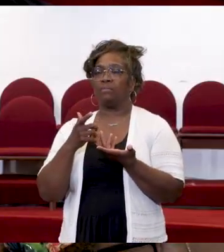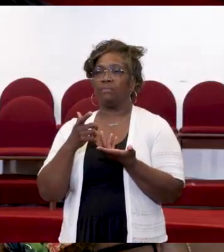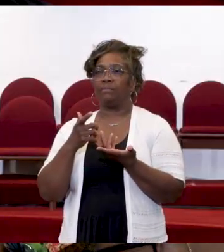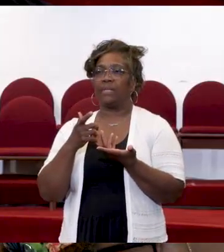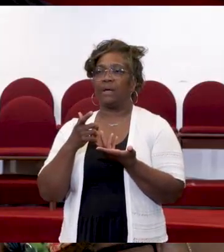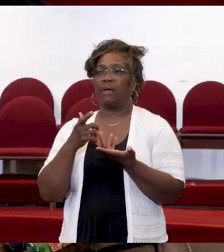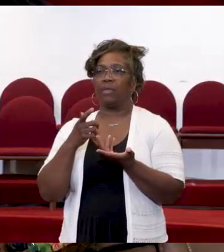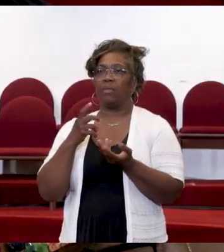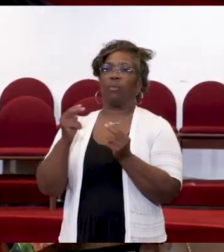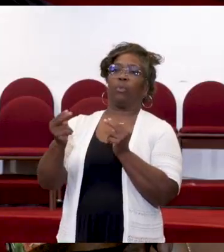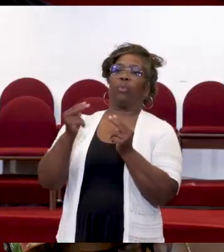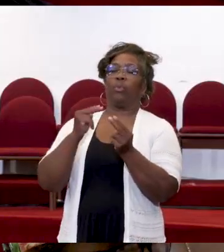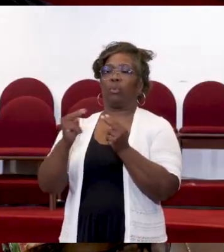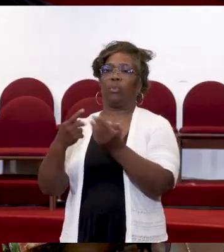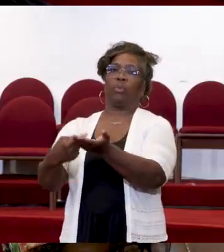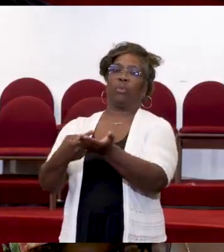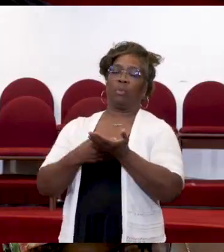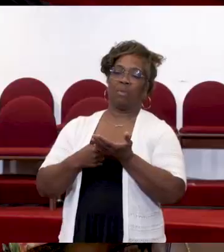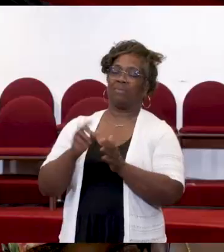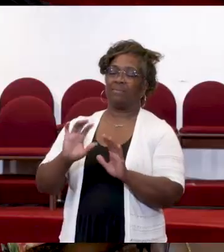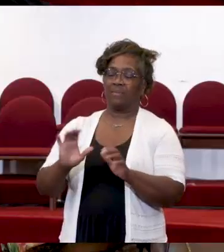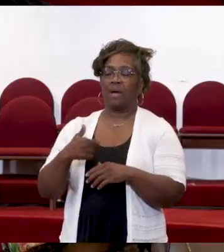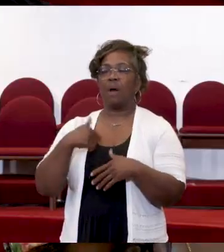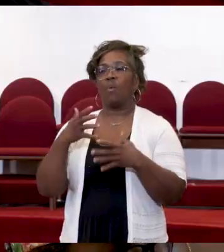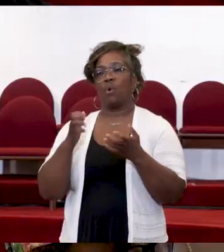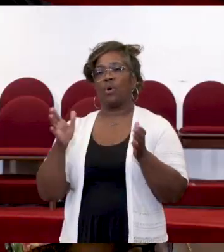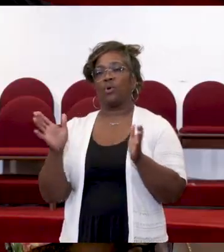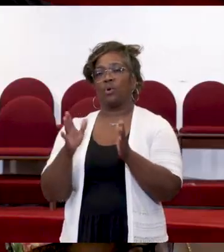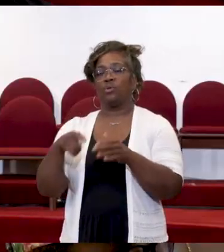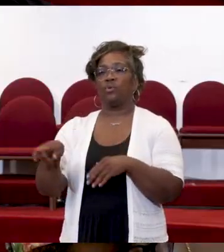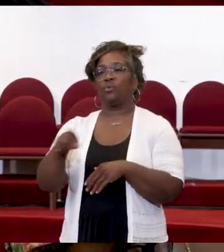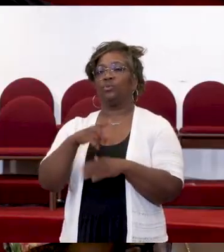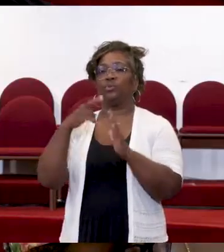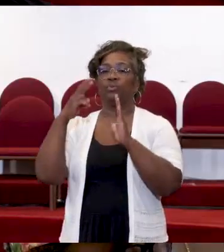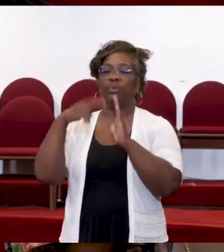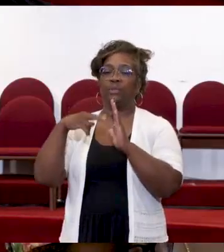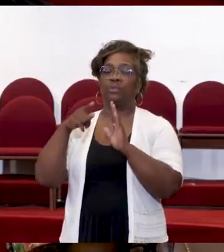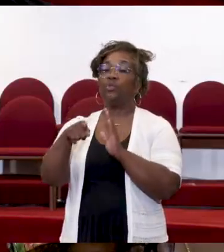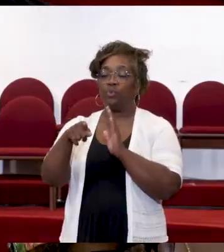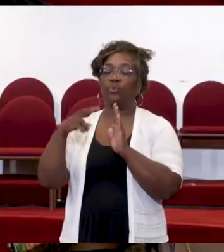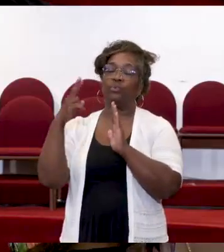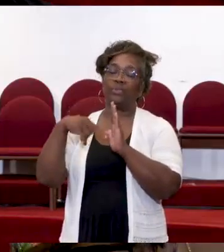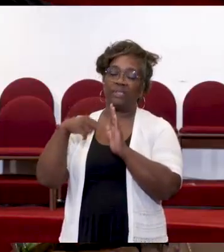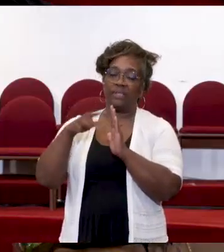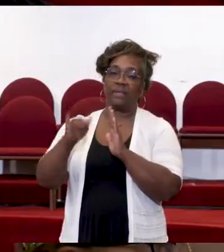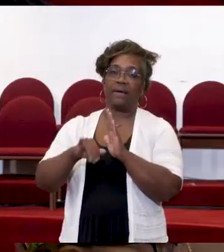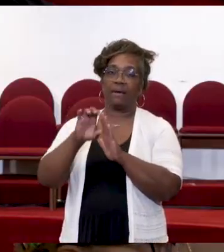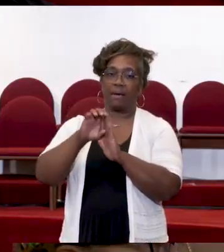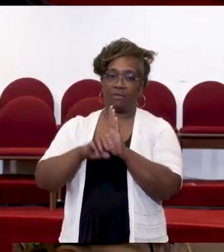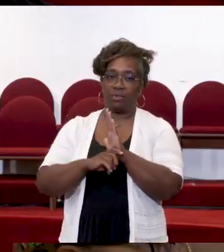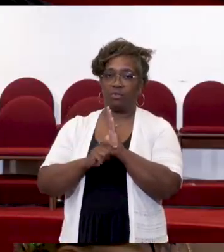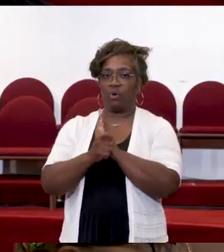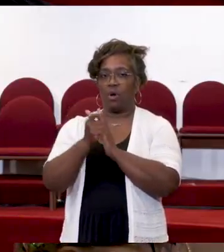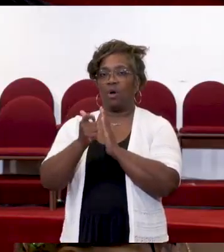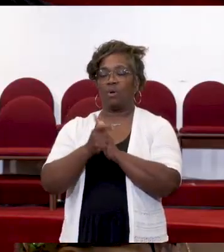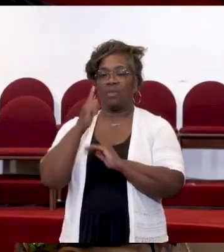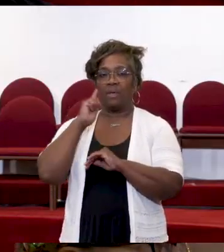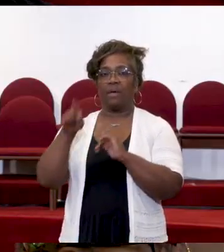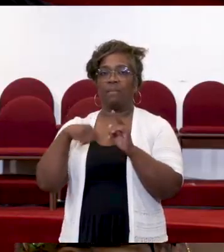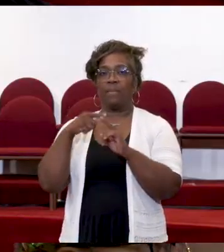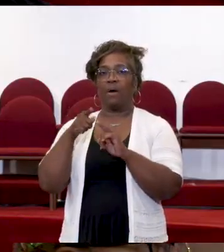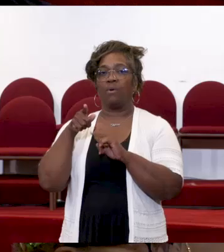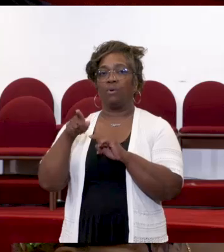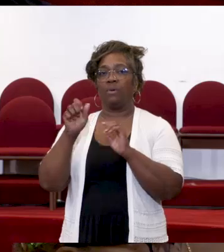you to look at that constitutional language, Article 9, Section 23, and think about how you can share and report this on the